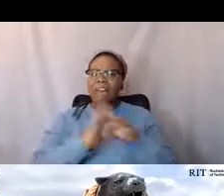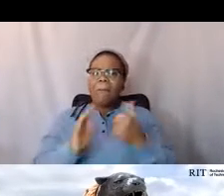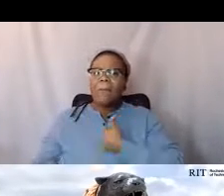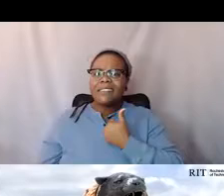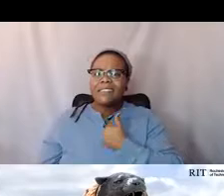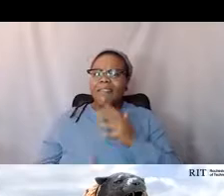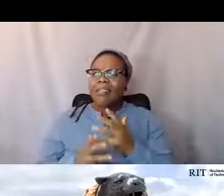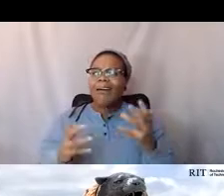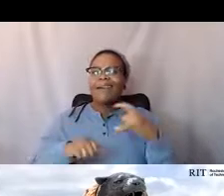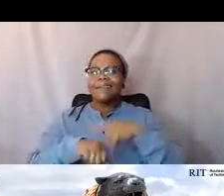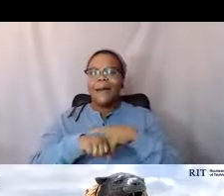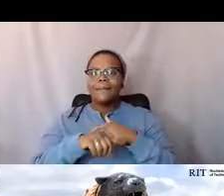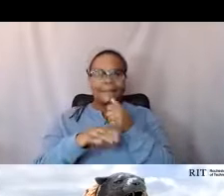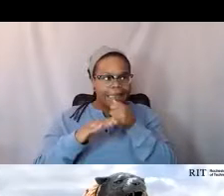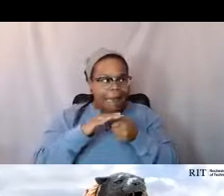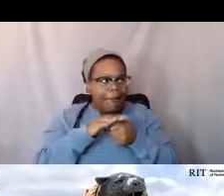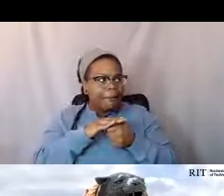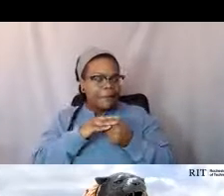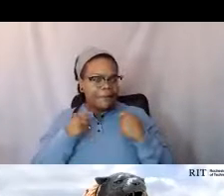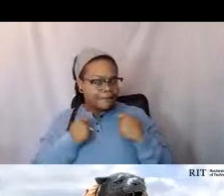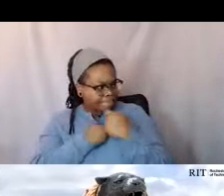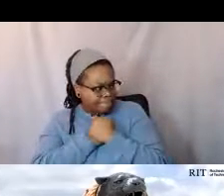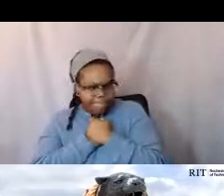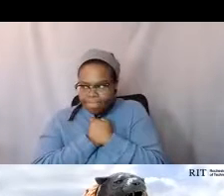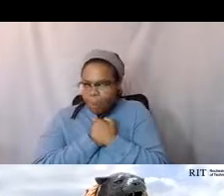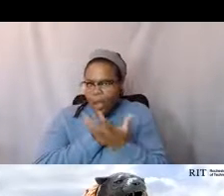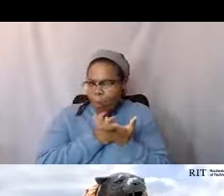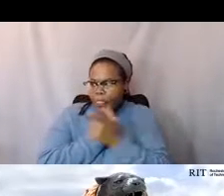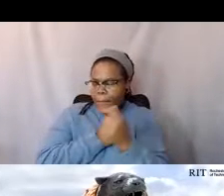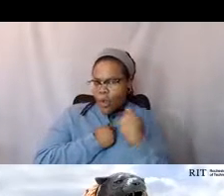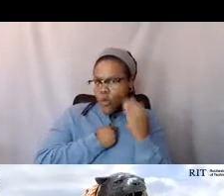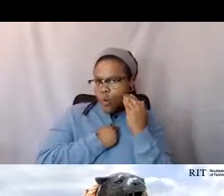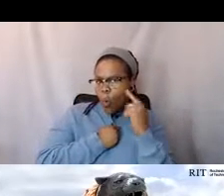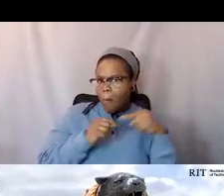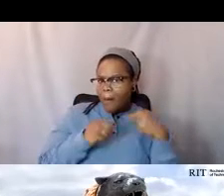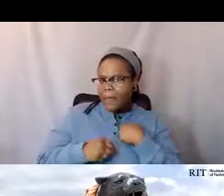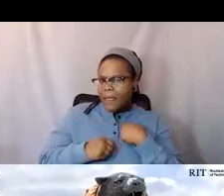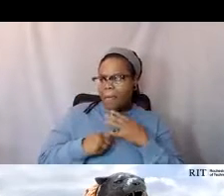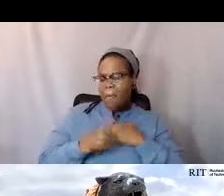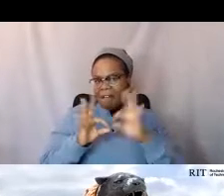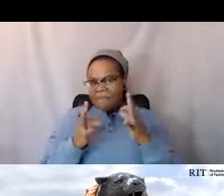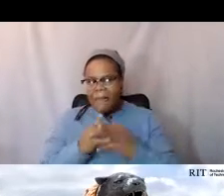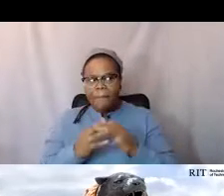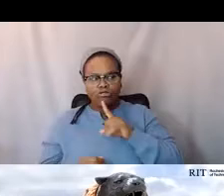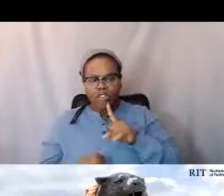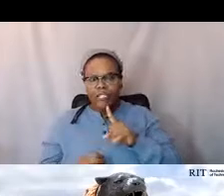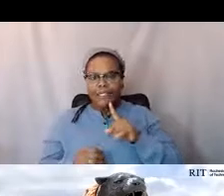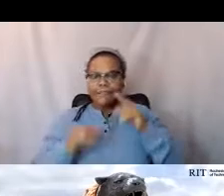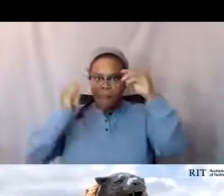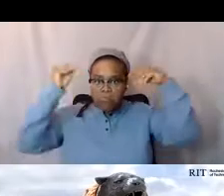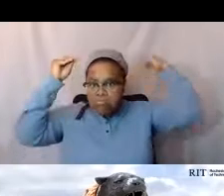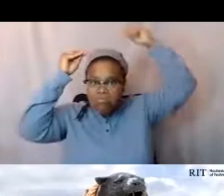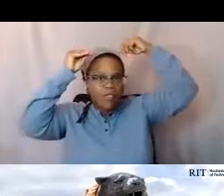of times hiding parts of myself, like, oh, they shouldn't know that my family actually wears the headscarf.